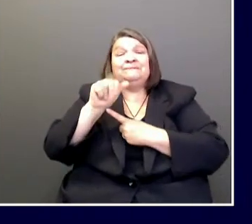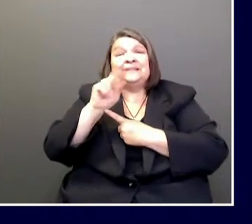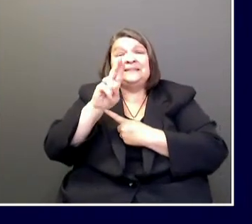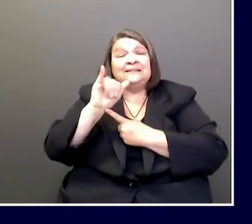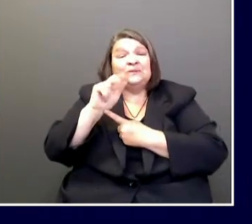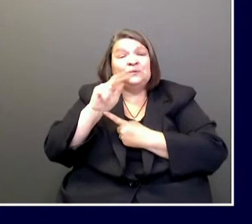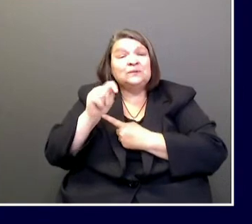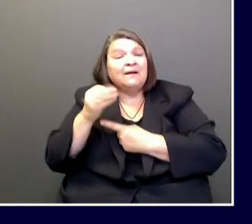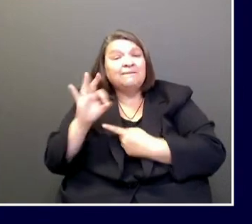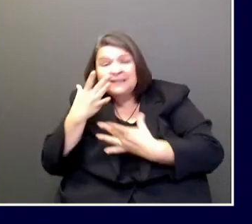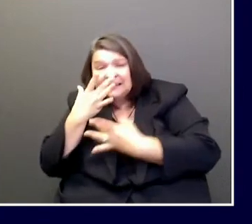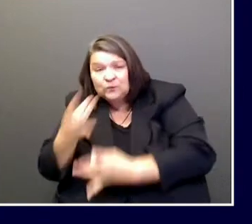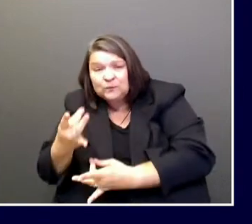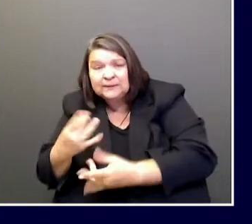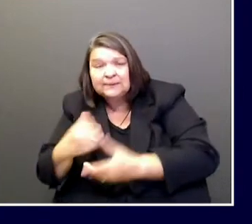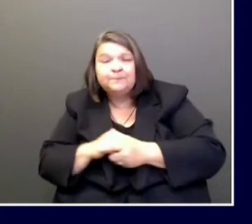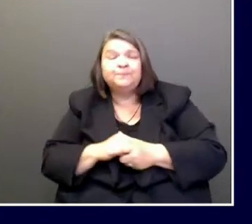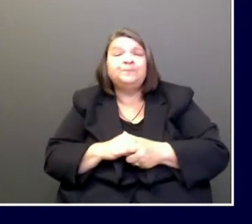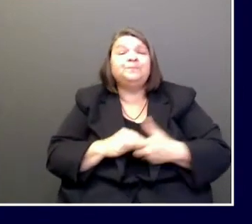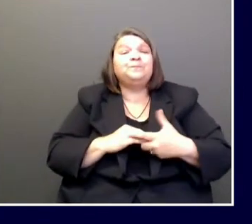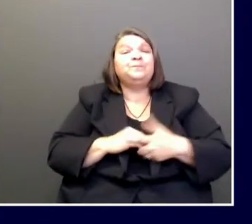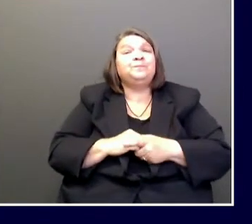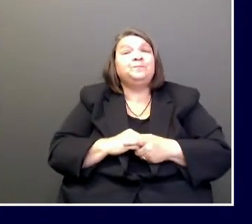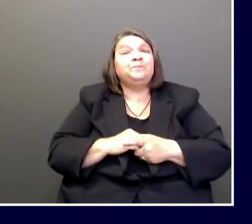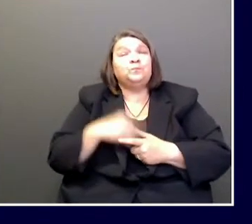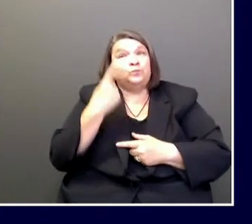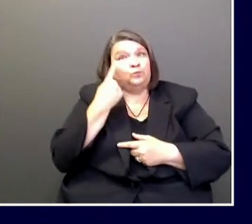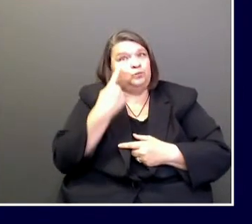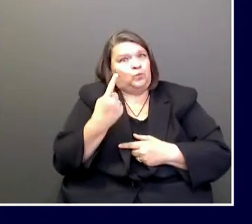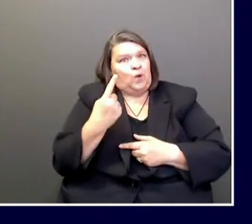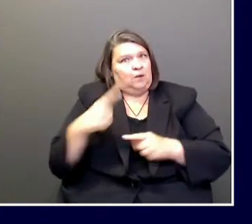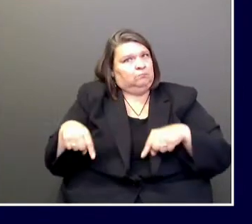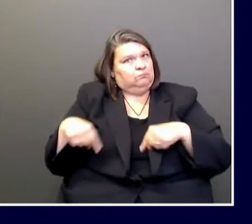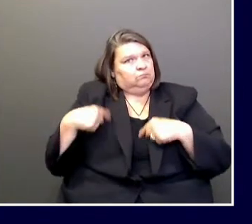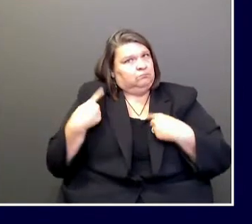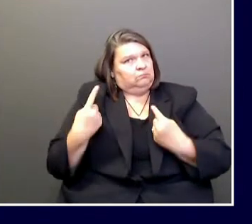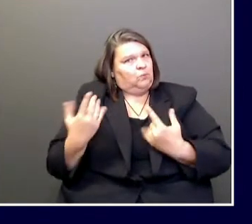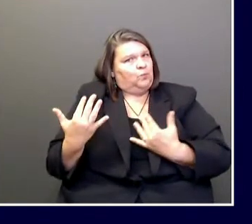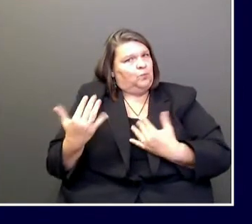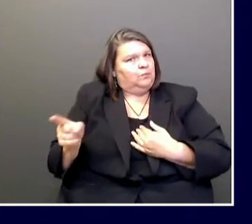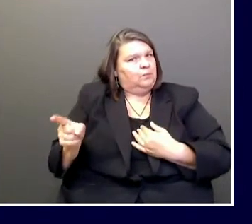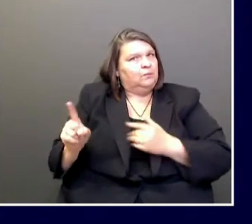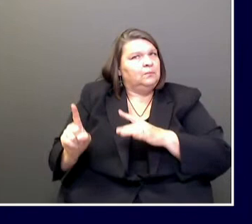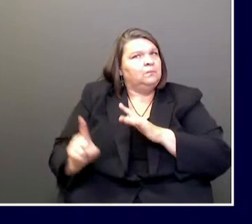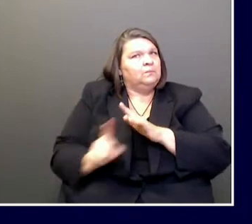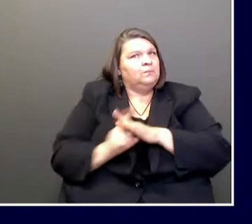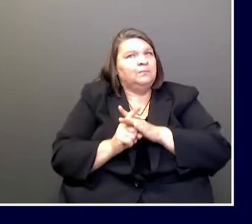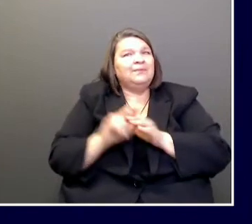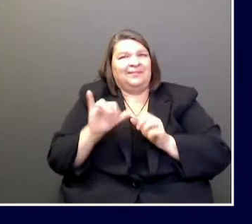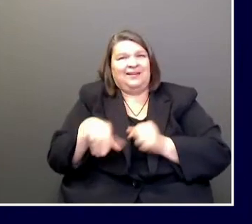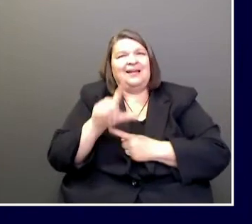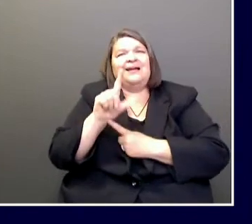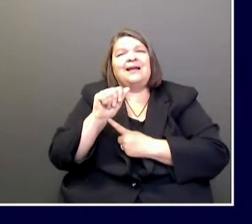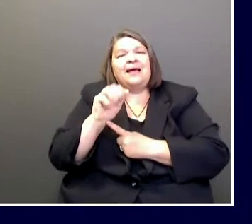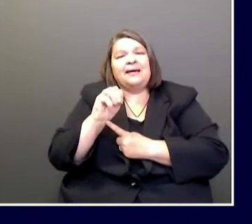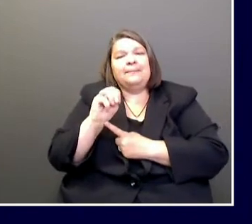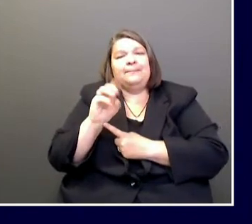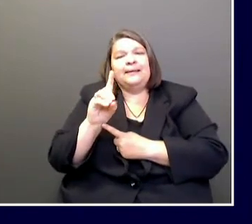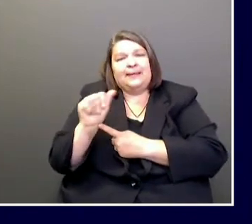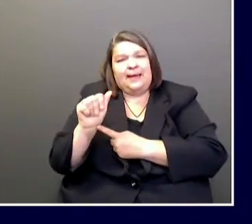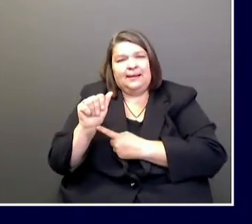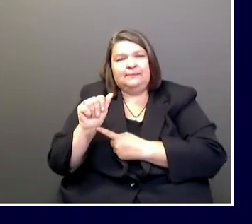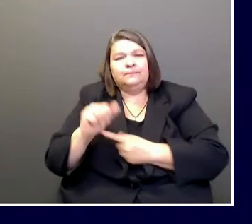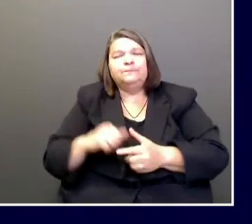some folks are keeping an eye on is the Lambda variant, but it's not yet known what the characteristics and profile of